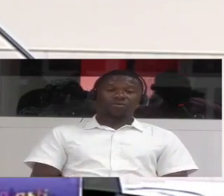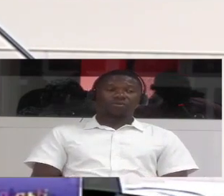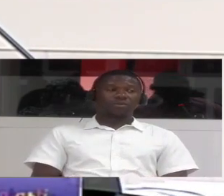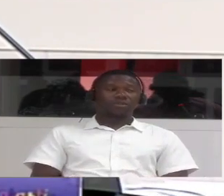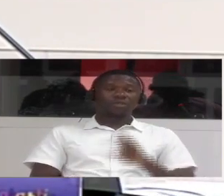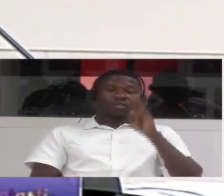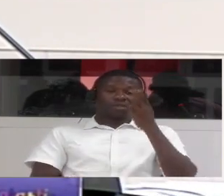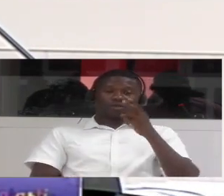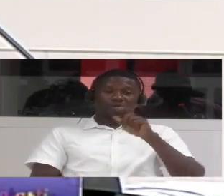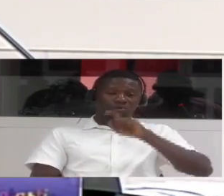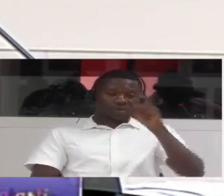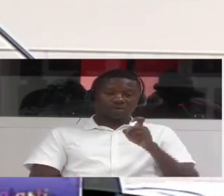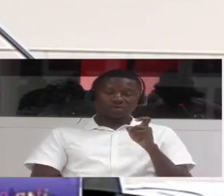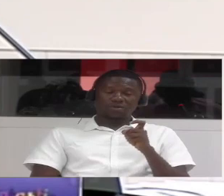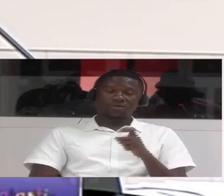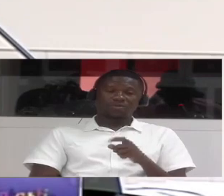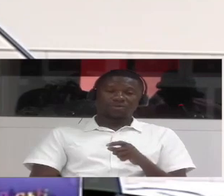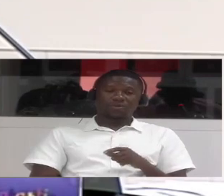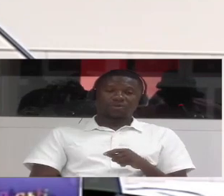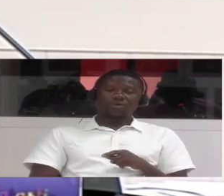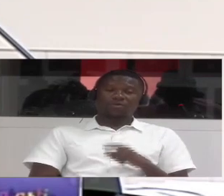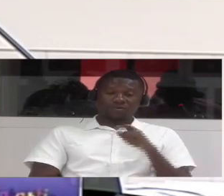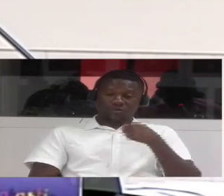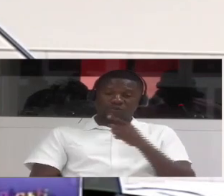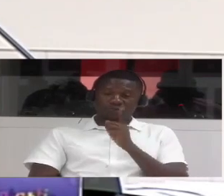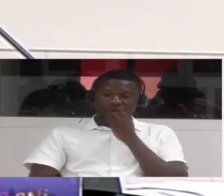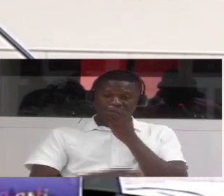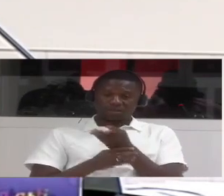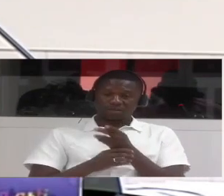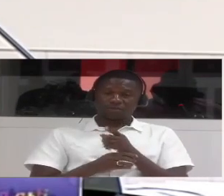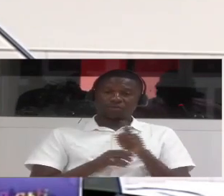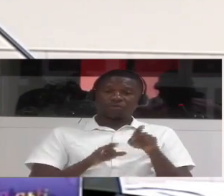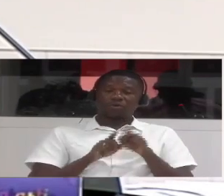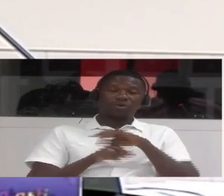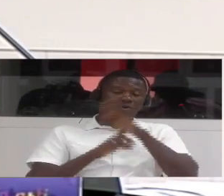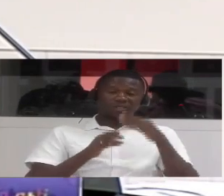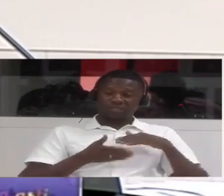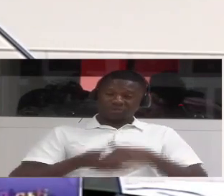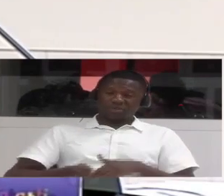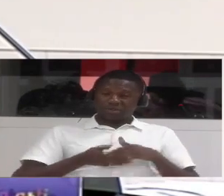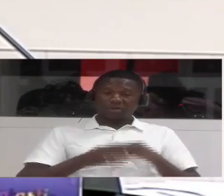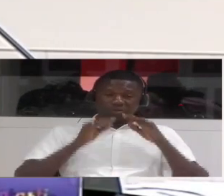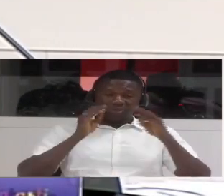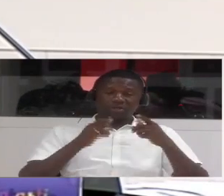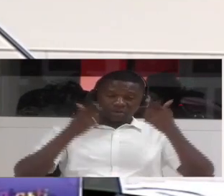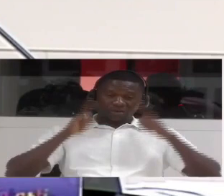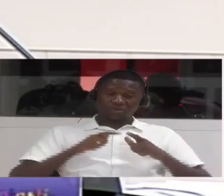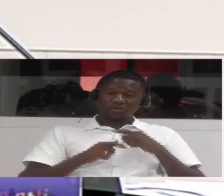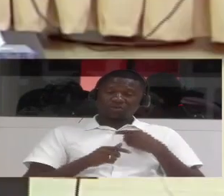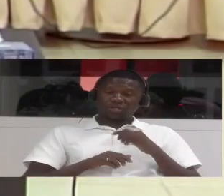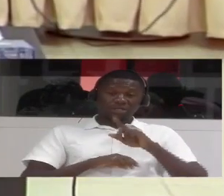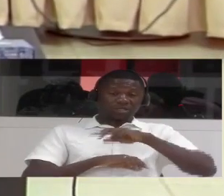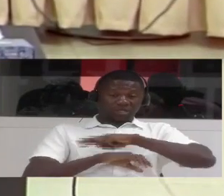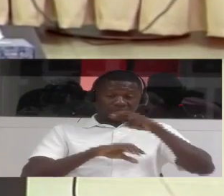The second question is, from what you have said, with all this repressive media laws, it would be natural for people to be very